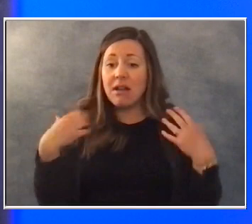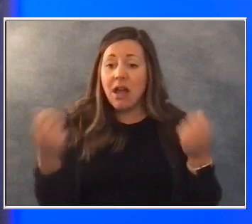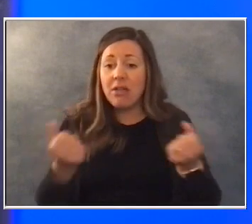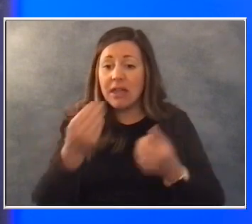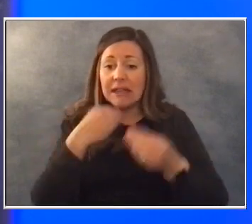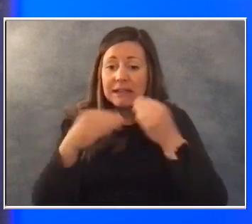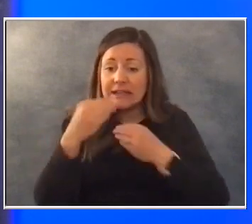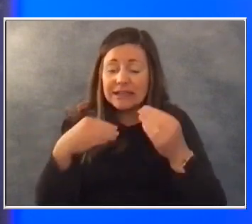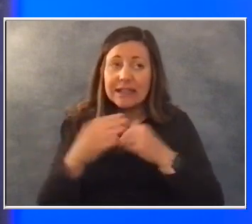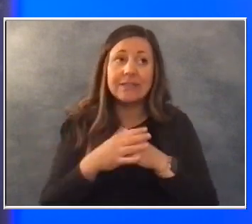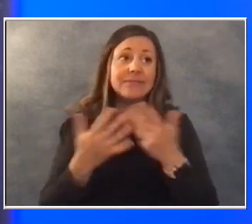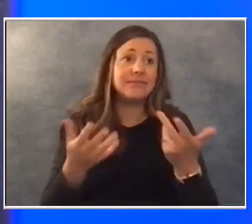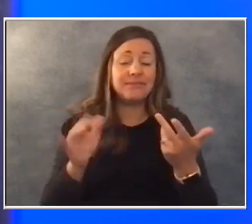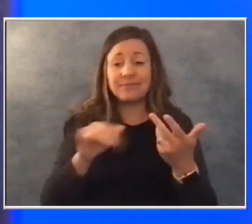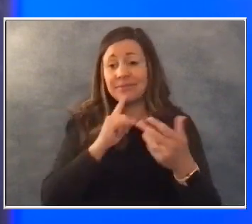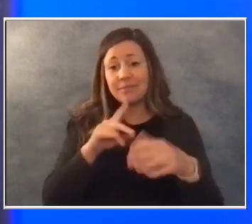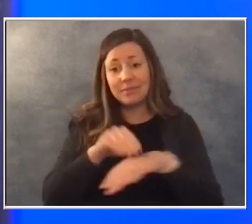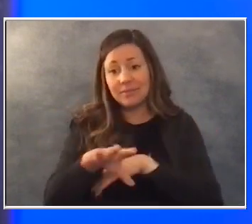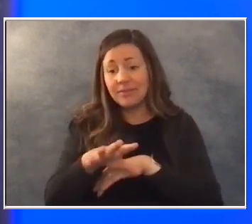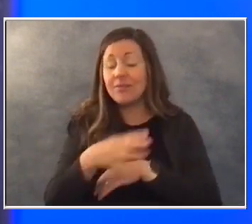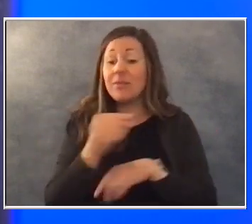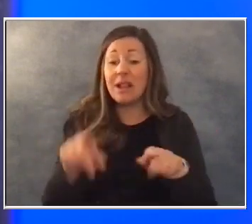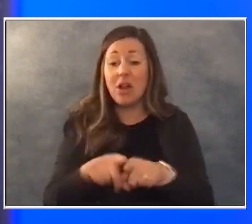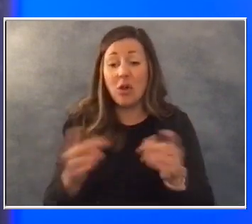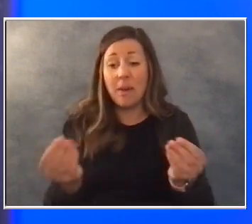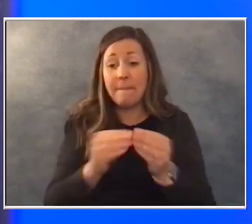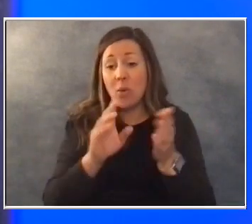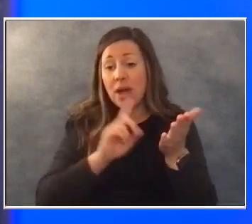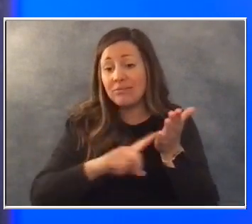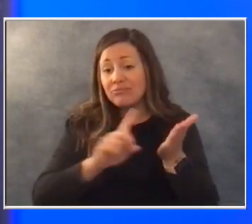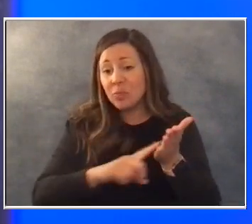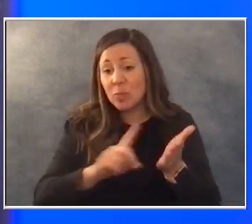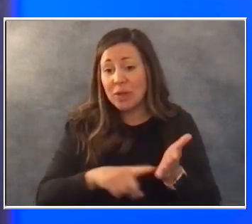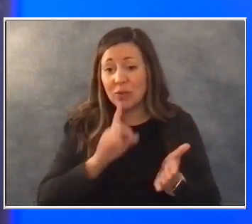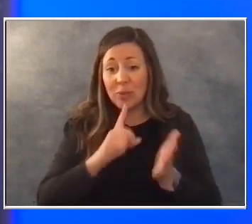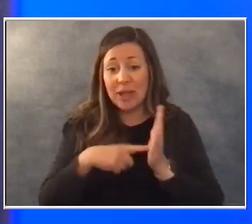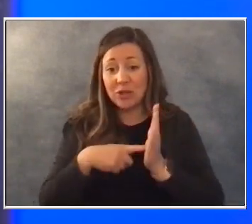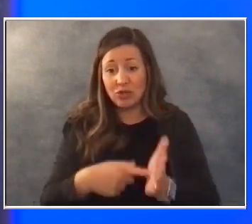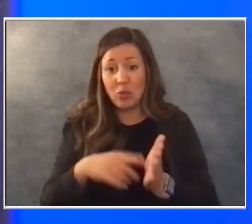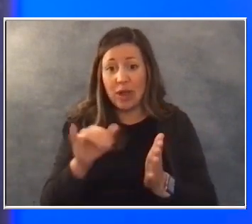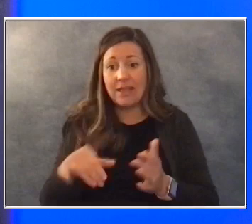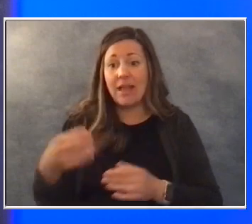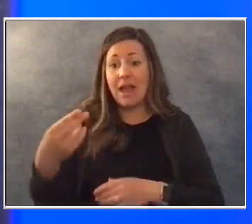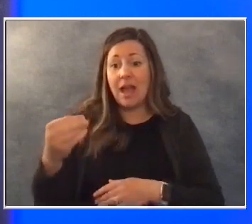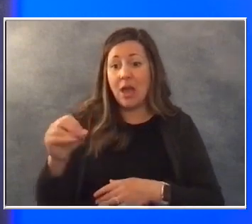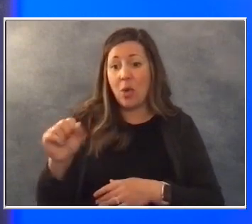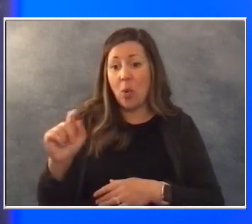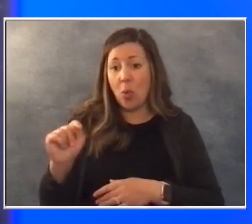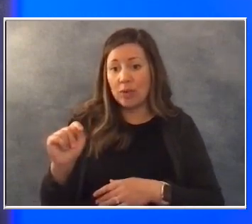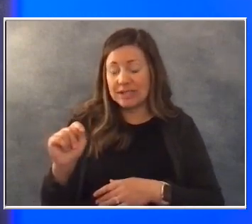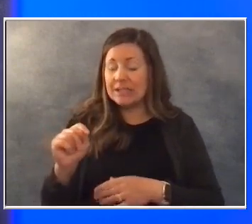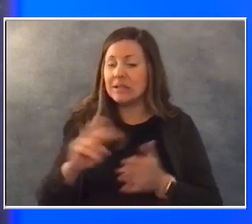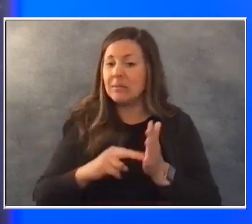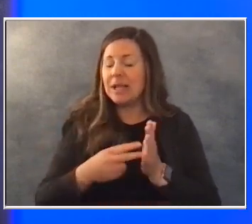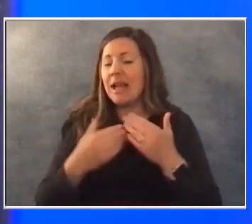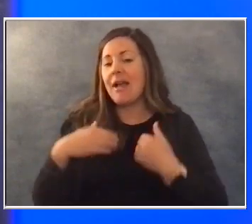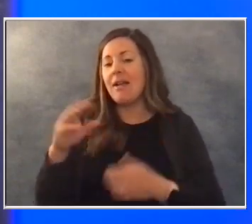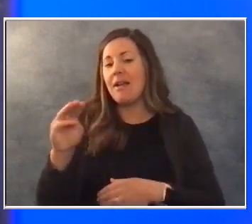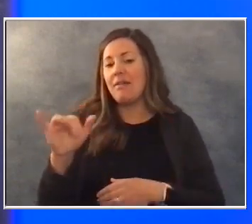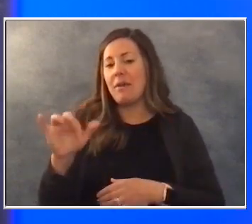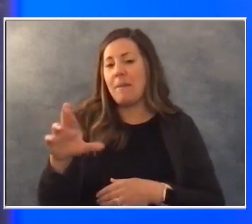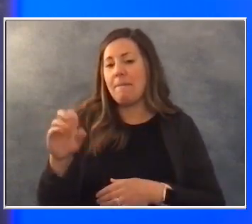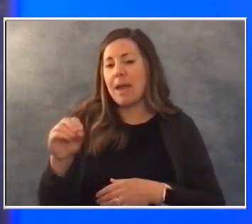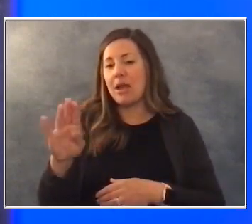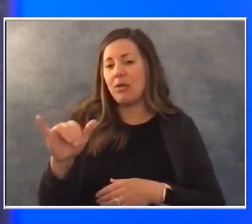more, data and research is pointing towards the host factors, which is the microbiome, the bacteria within the